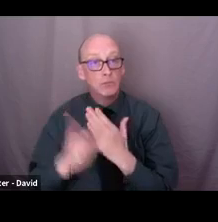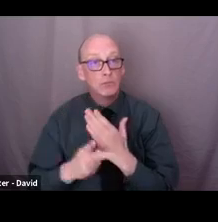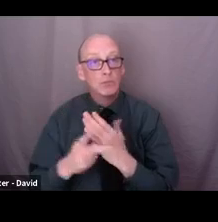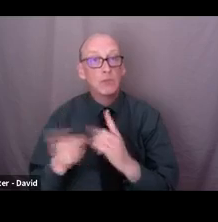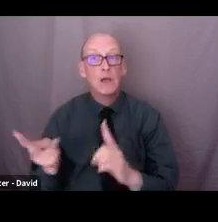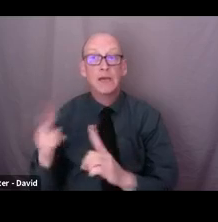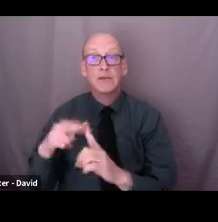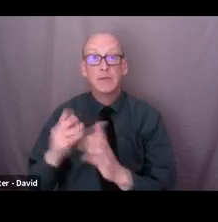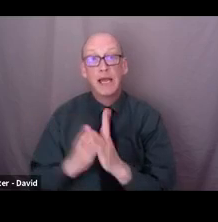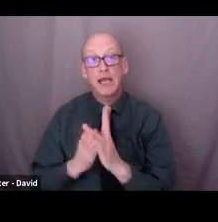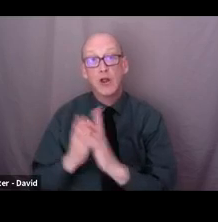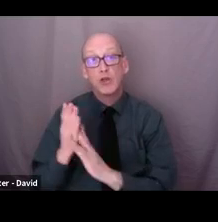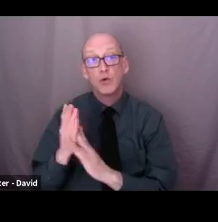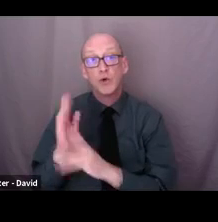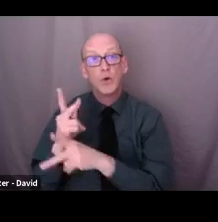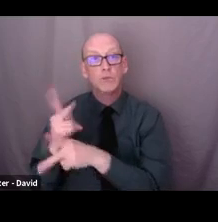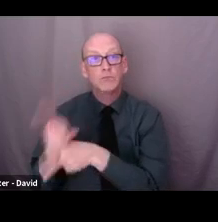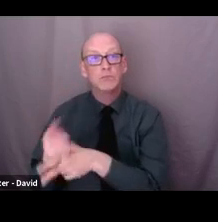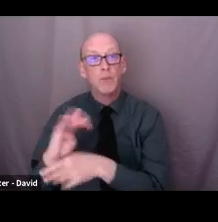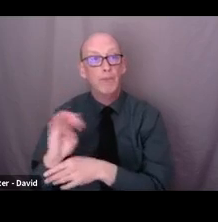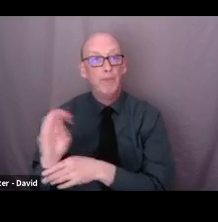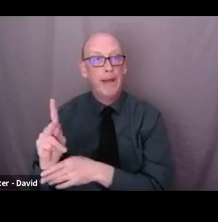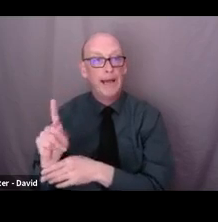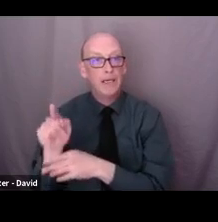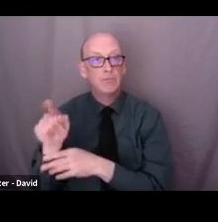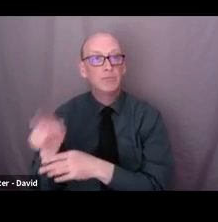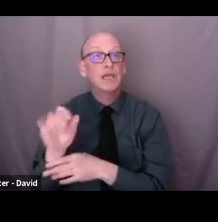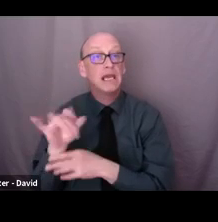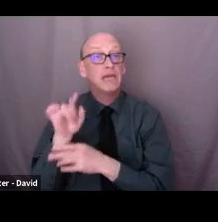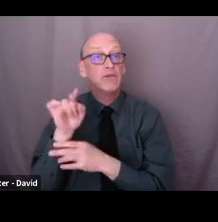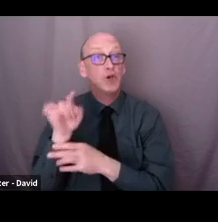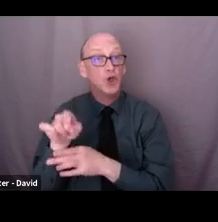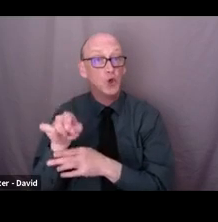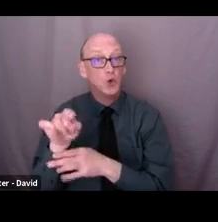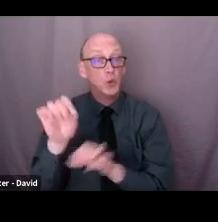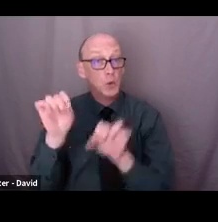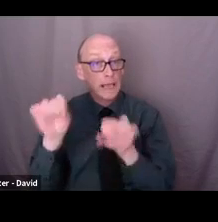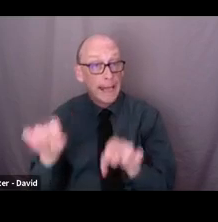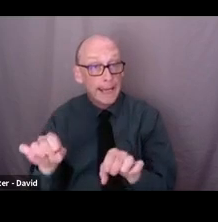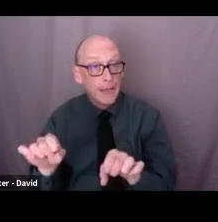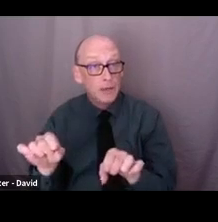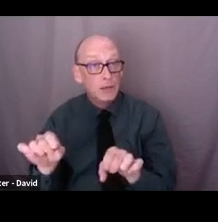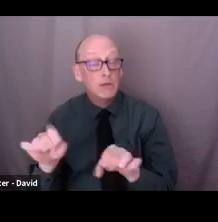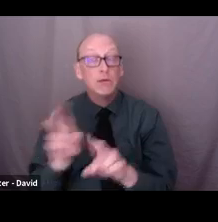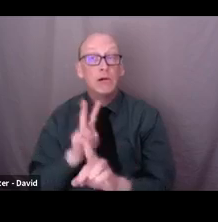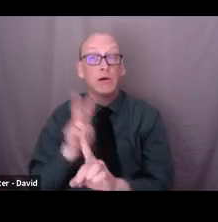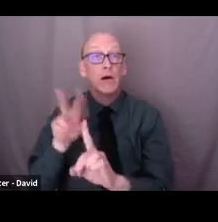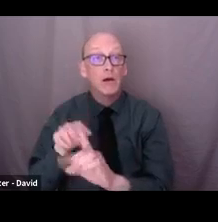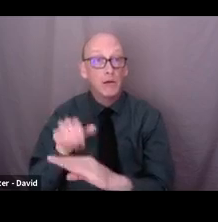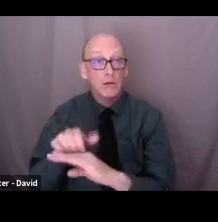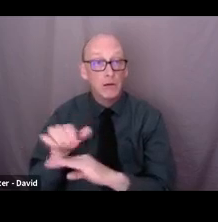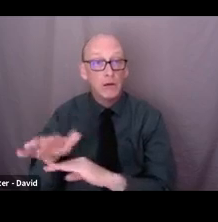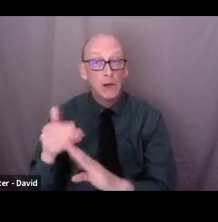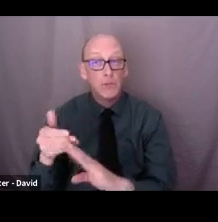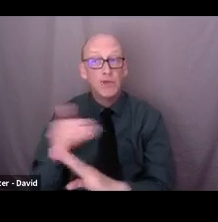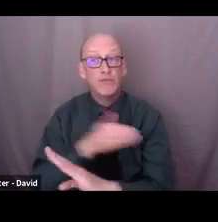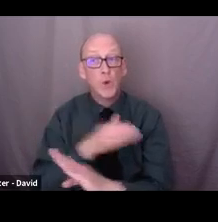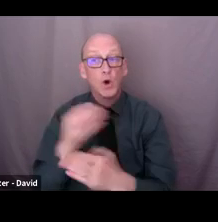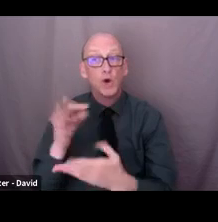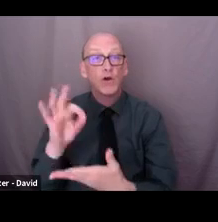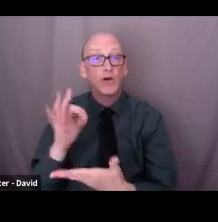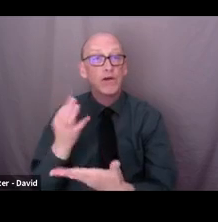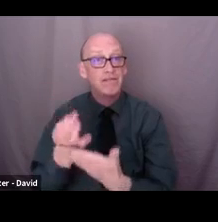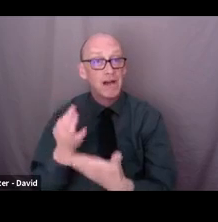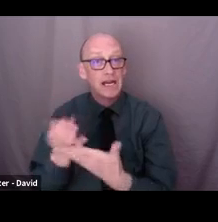for through a lending institution. If you were able to put an application in before funding closed and